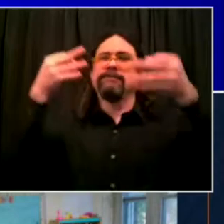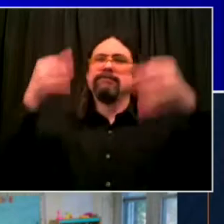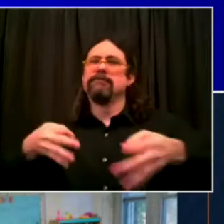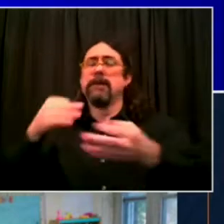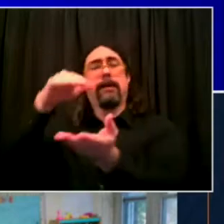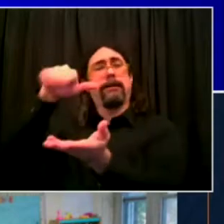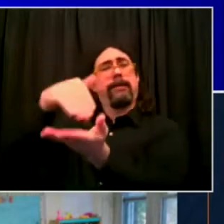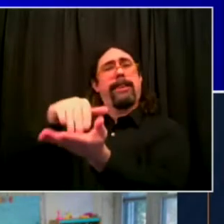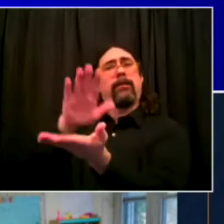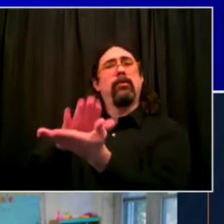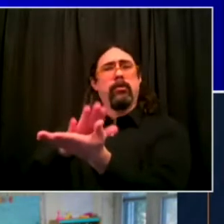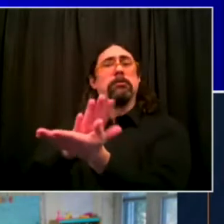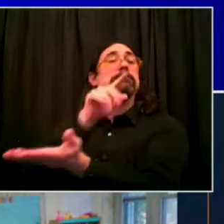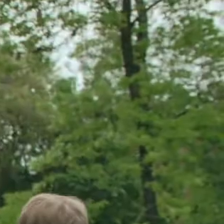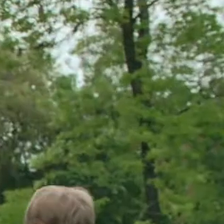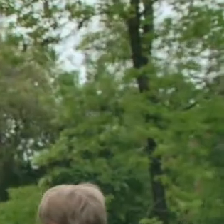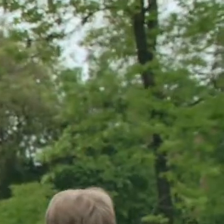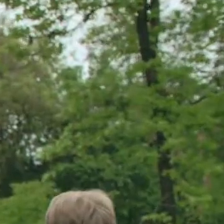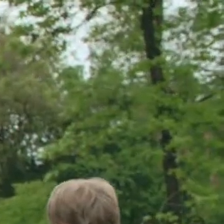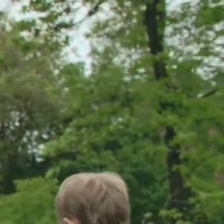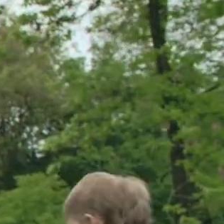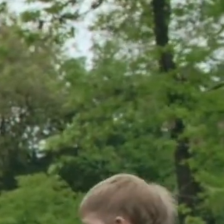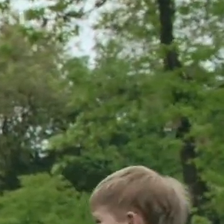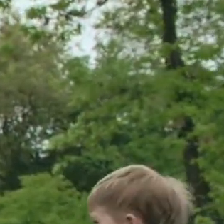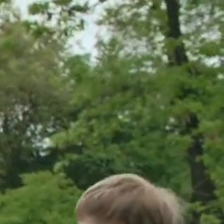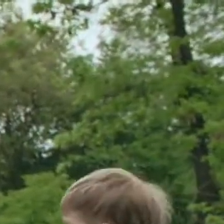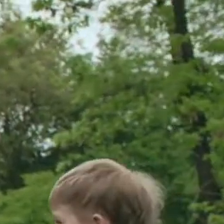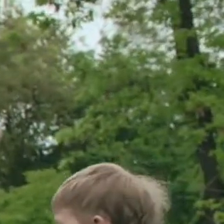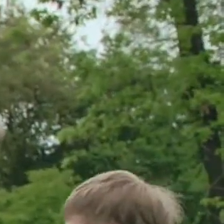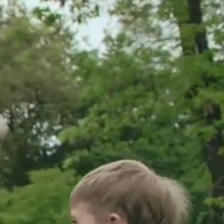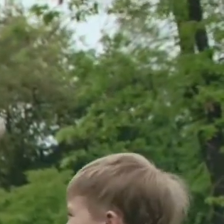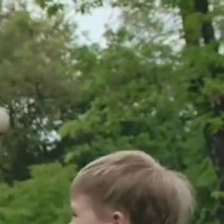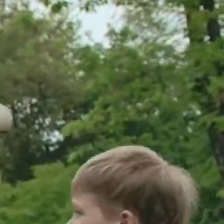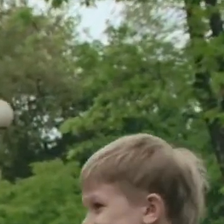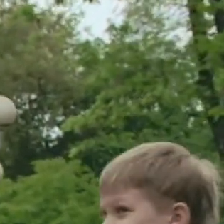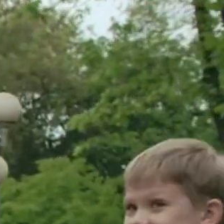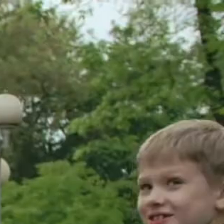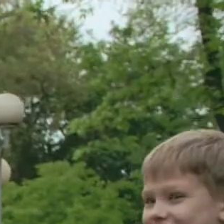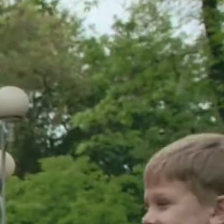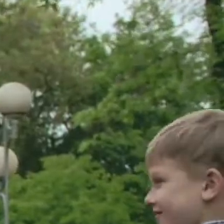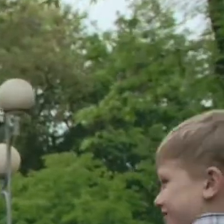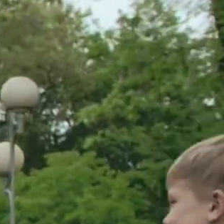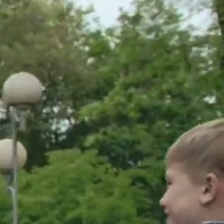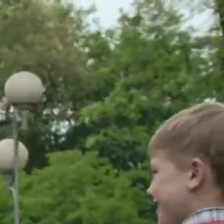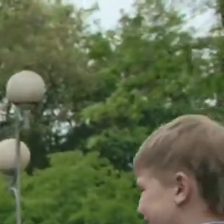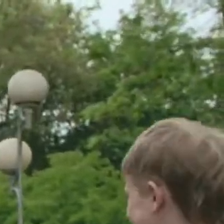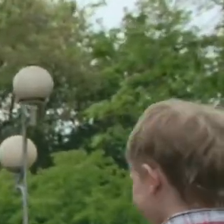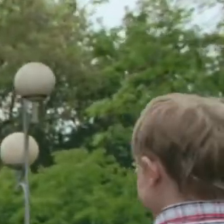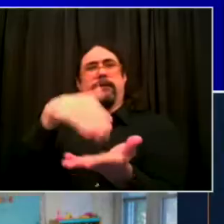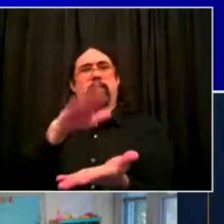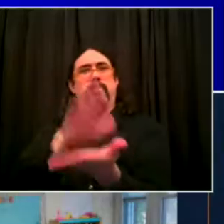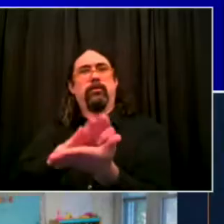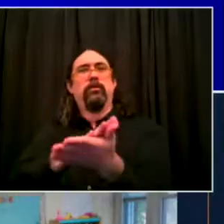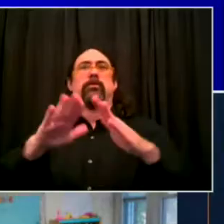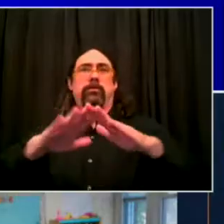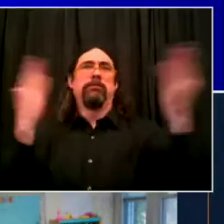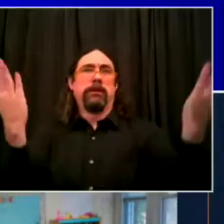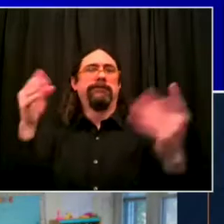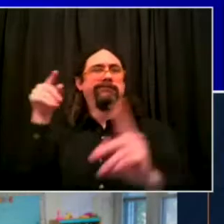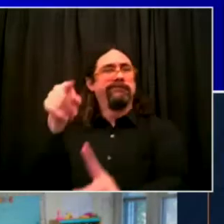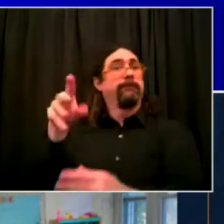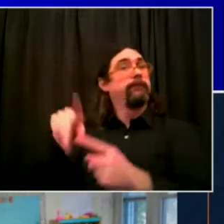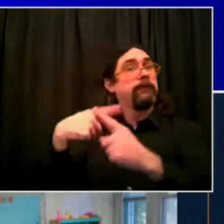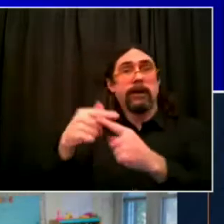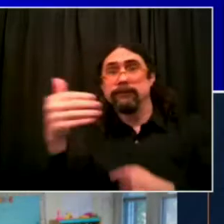Mayor de Blasio announced that New York City public middle schools are set to reopen later this month. And we're really excited about that. We know